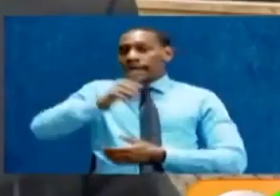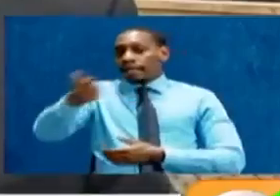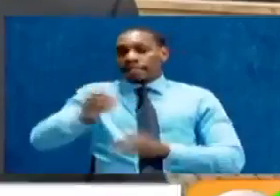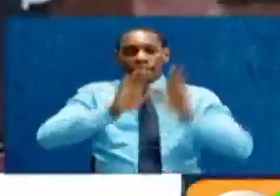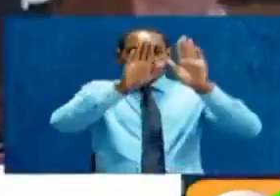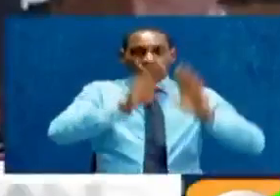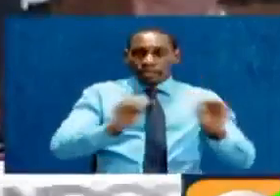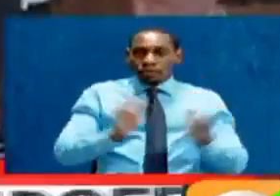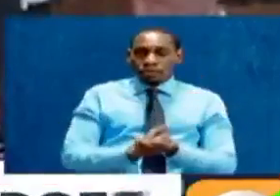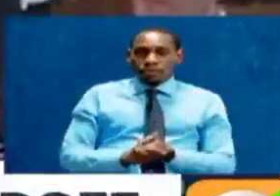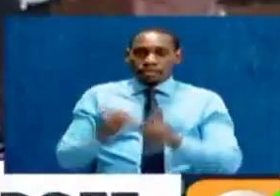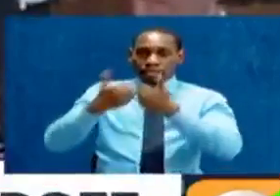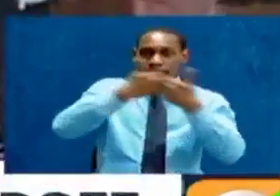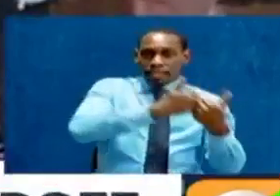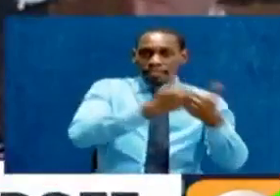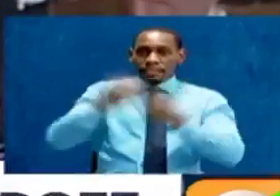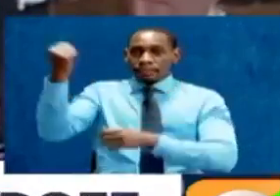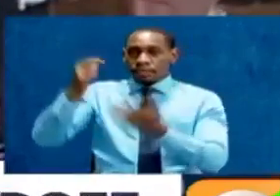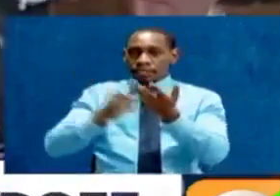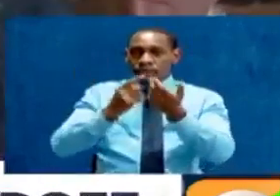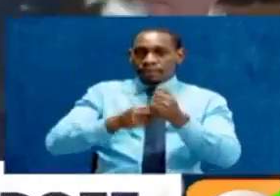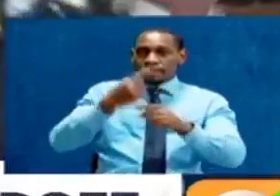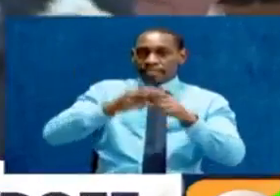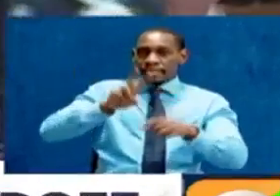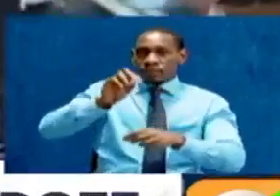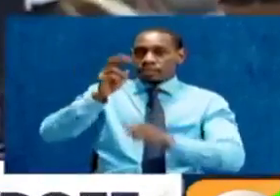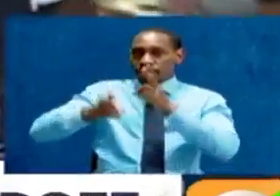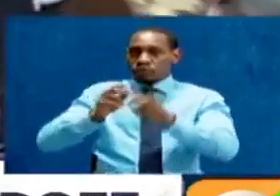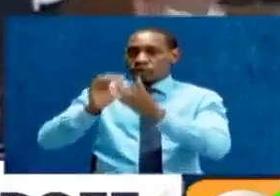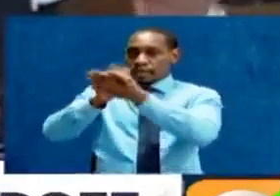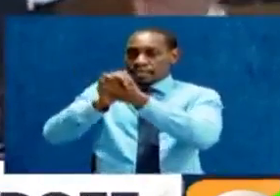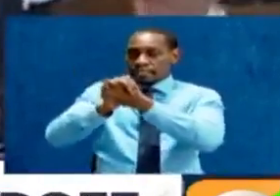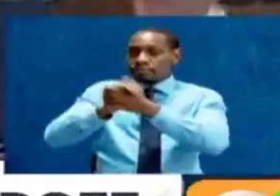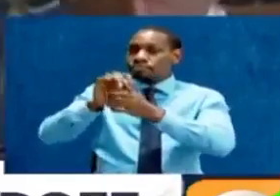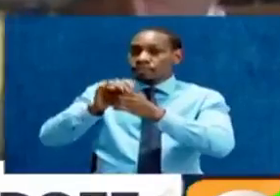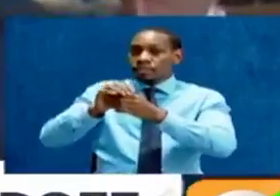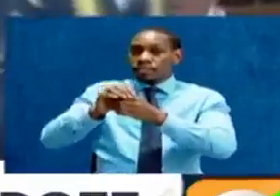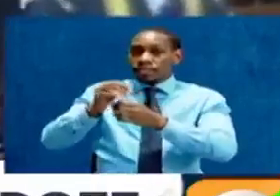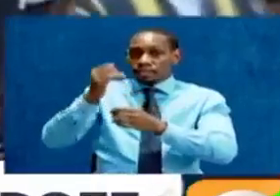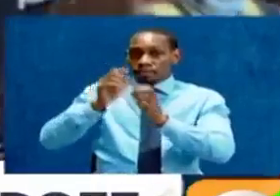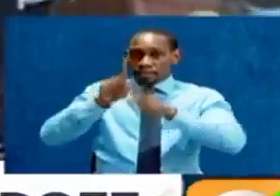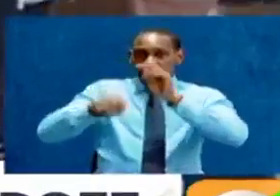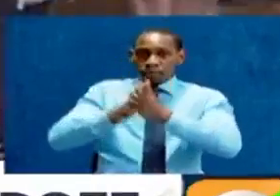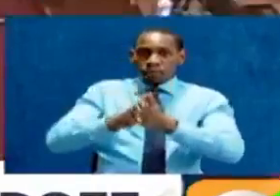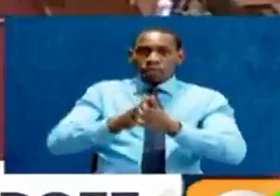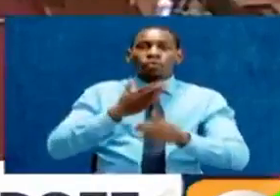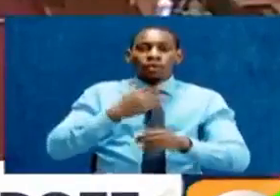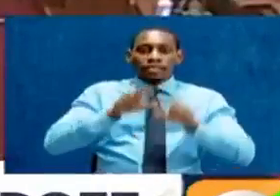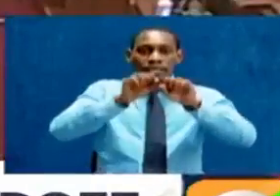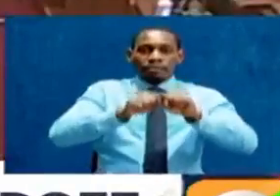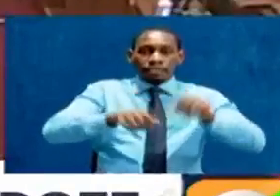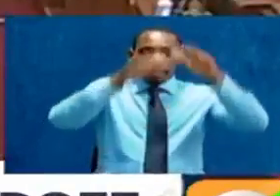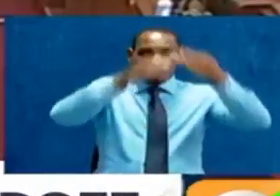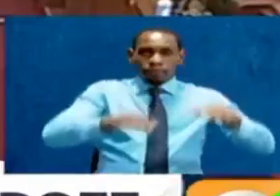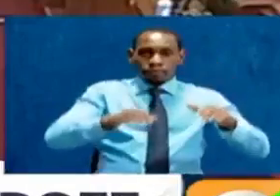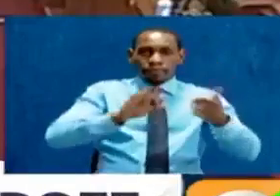to anything else. With the battle for political numbers in 2022, the handshake dynamics, and the scramble for devolved funds,